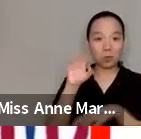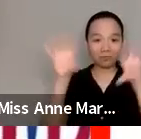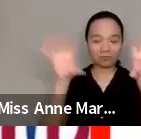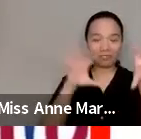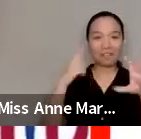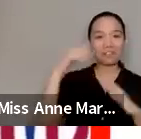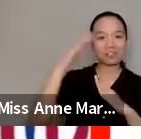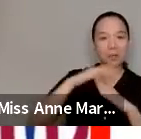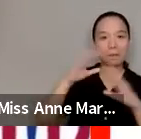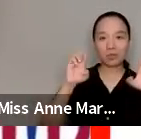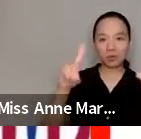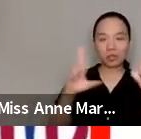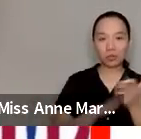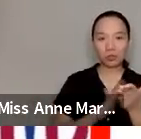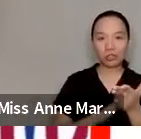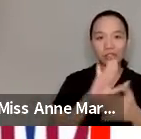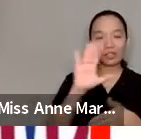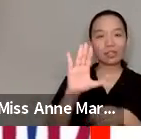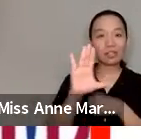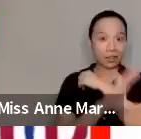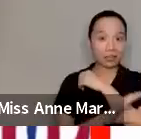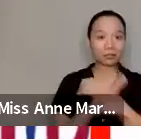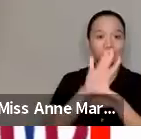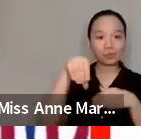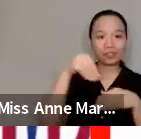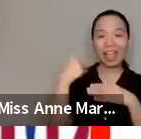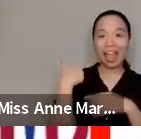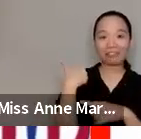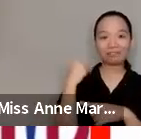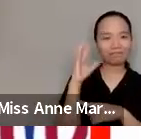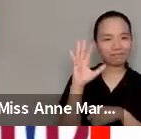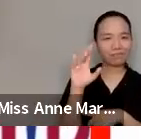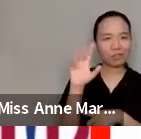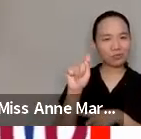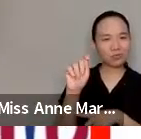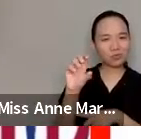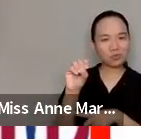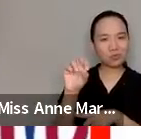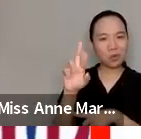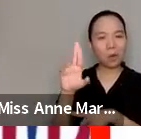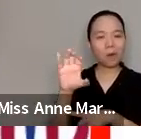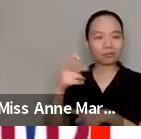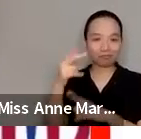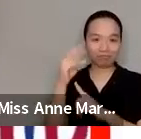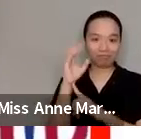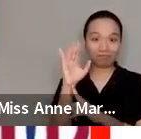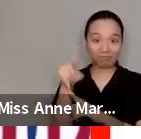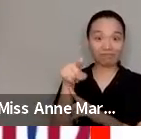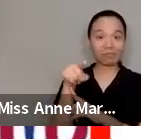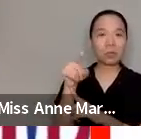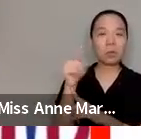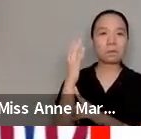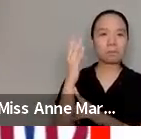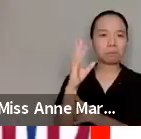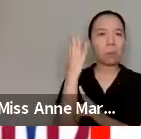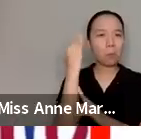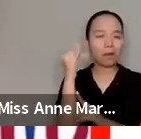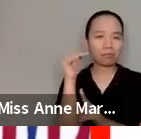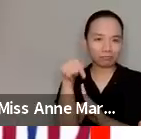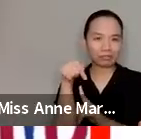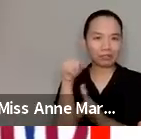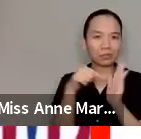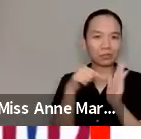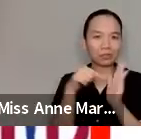country. They all include a torch. The torch is a fitting symbol for what teachers bring to the